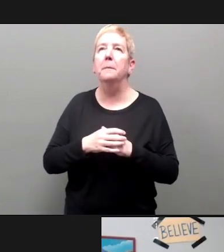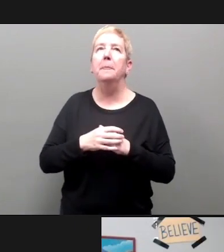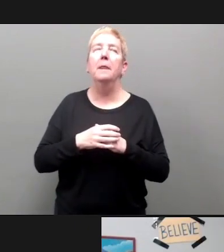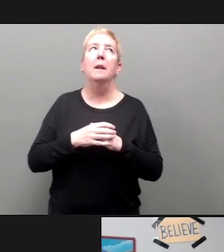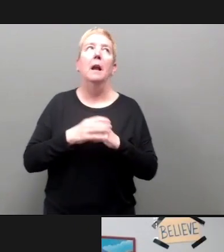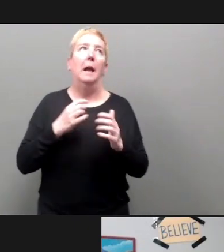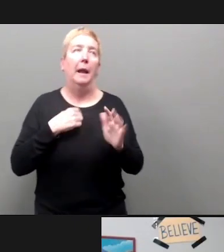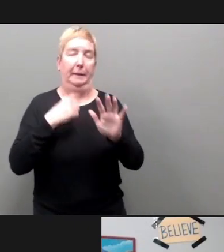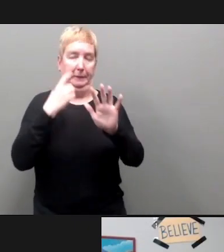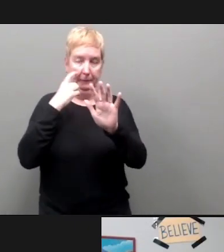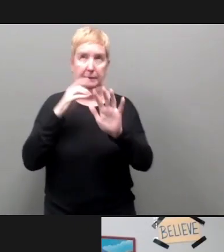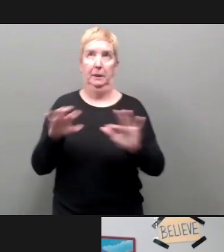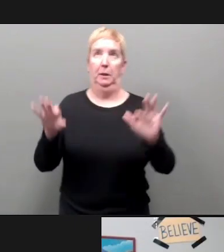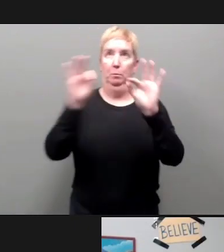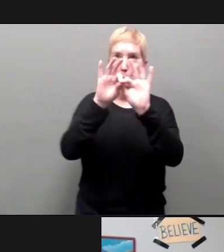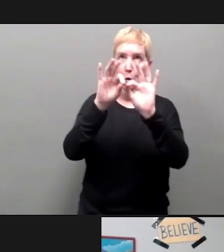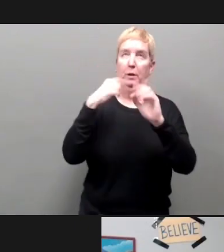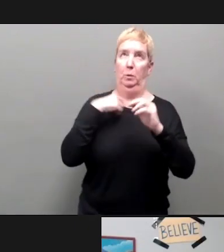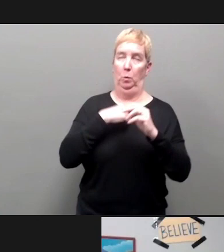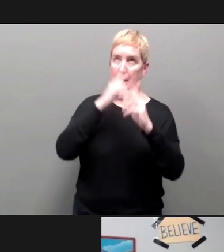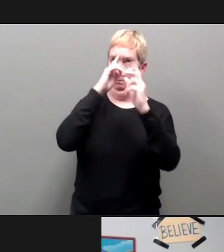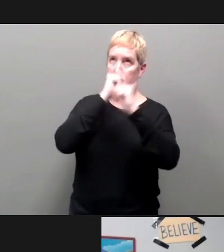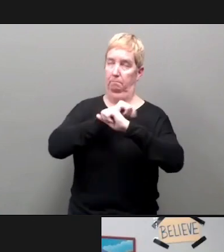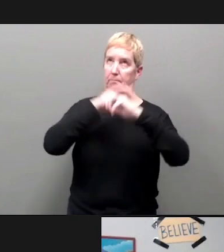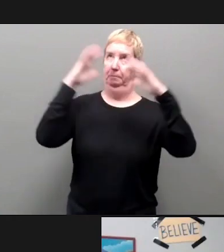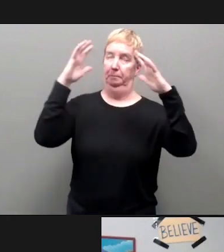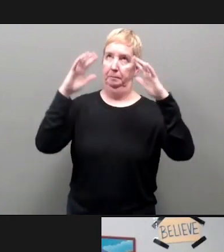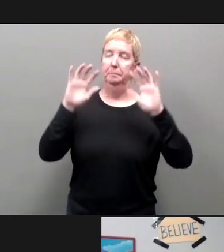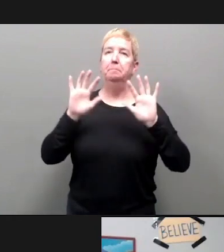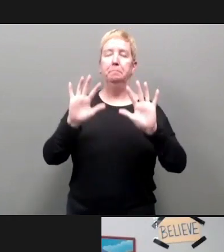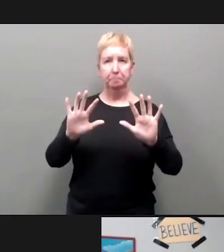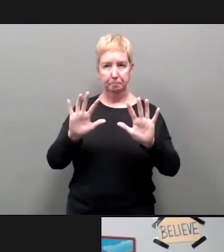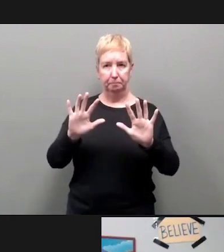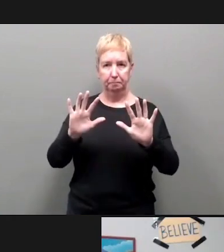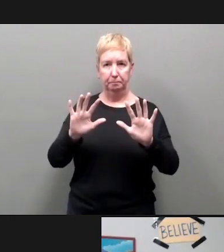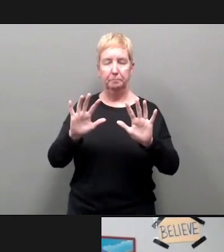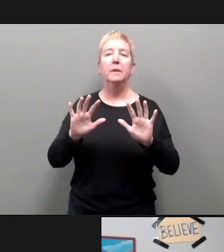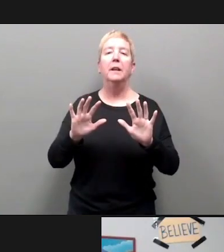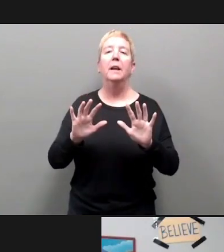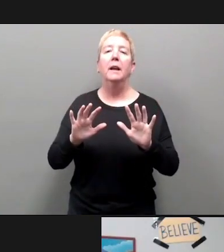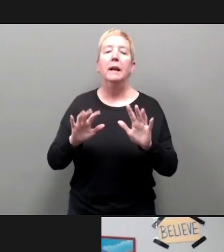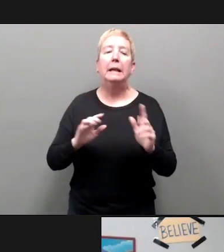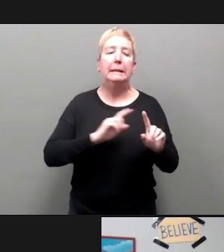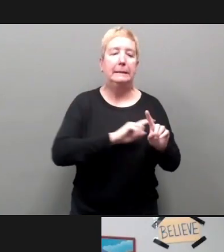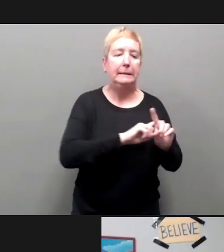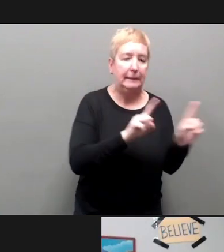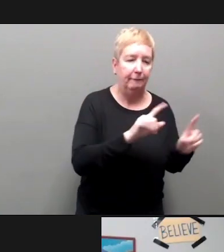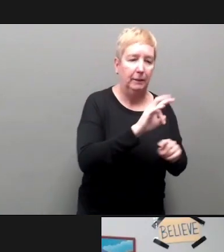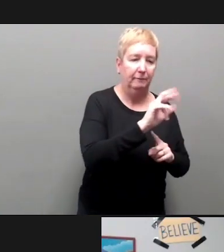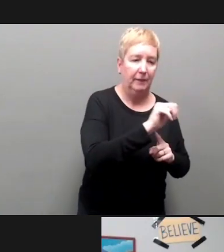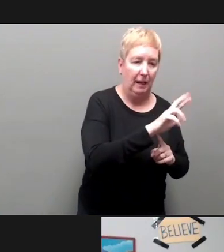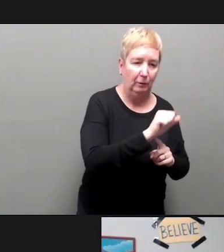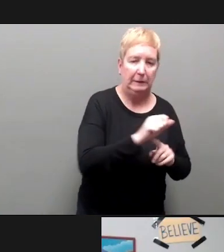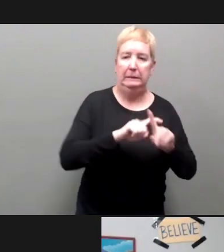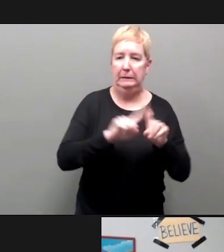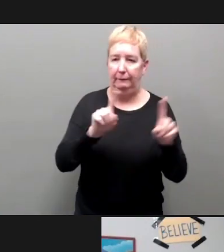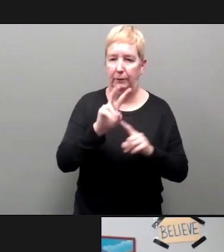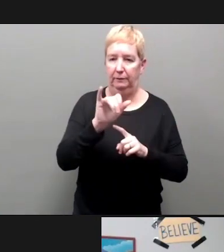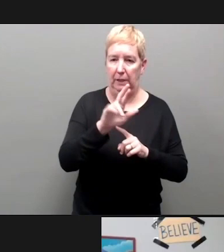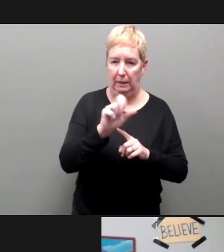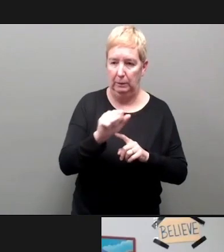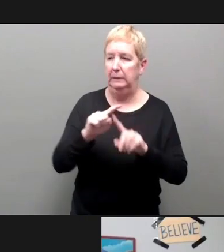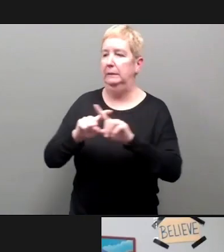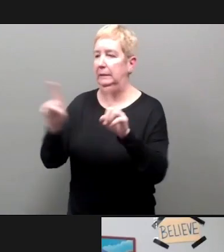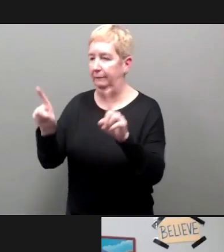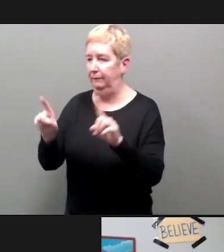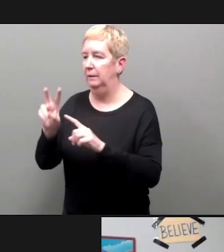be less frustrated if they realize really we're seeing different viruses with different characteristics. They all